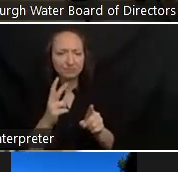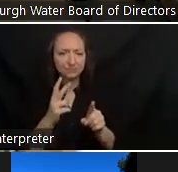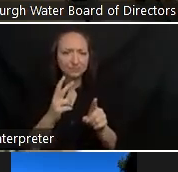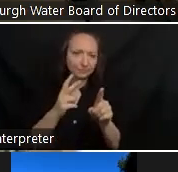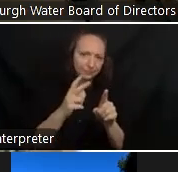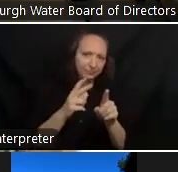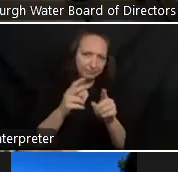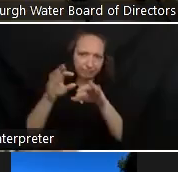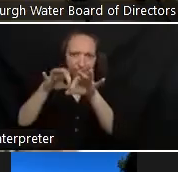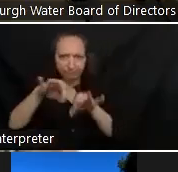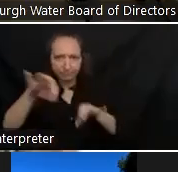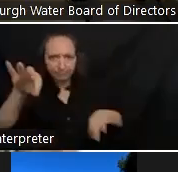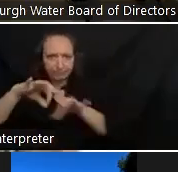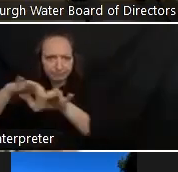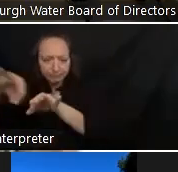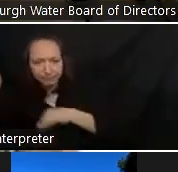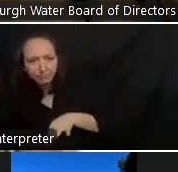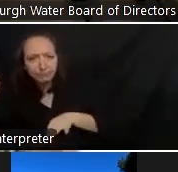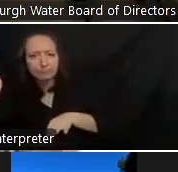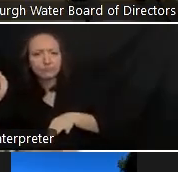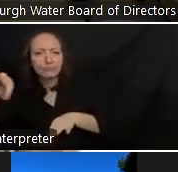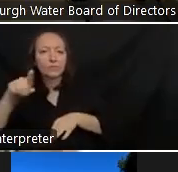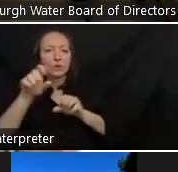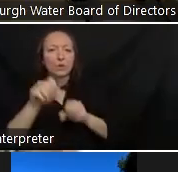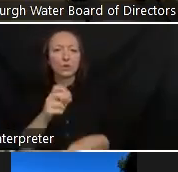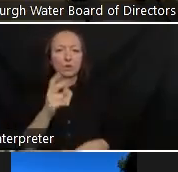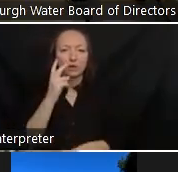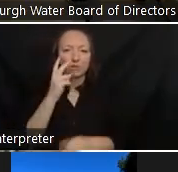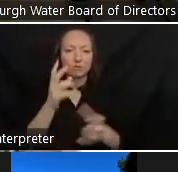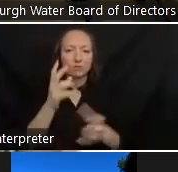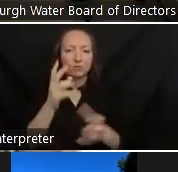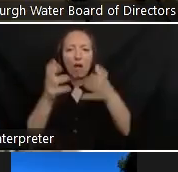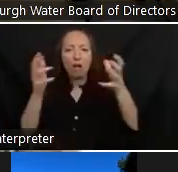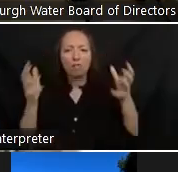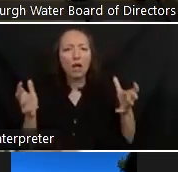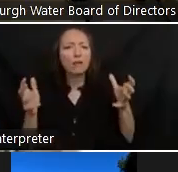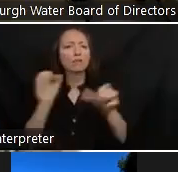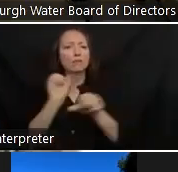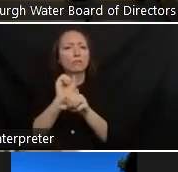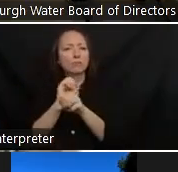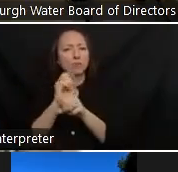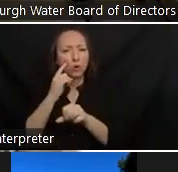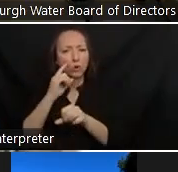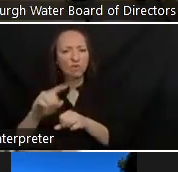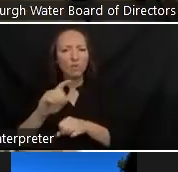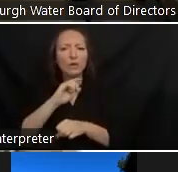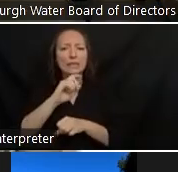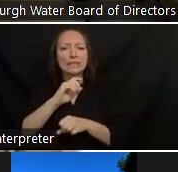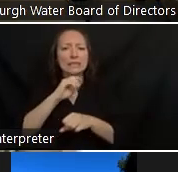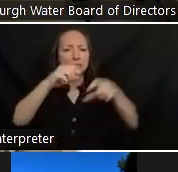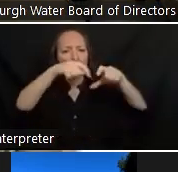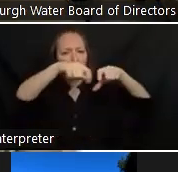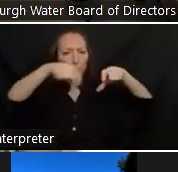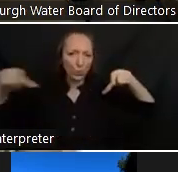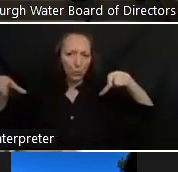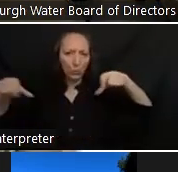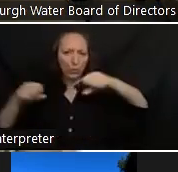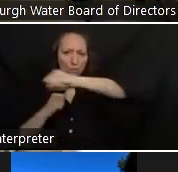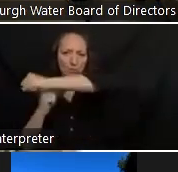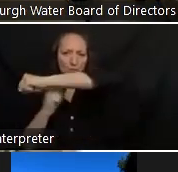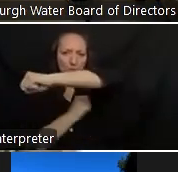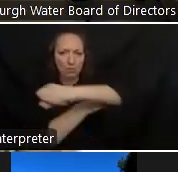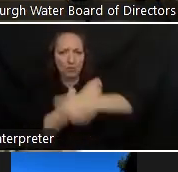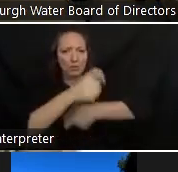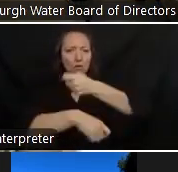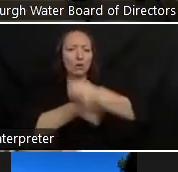Station itself, lead abatement activities on the existing steel beams commenced, and structural steel reinforcement for the new electrical rooms